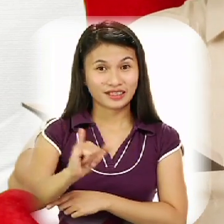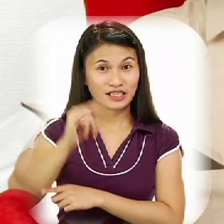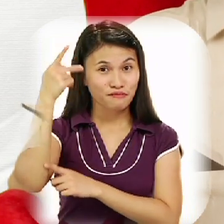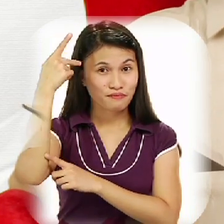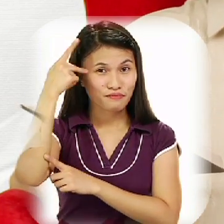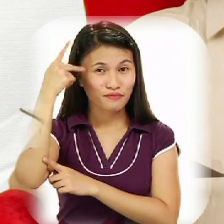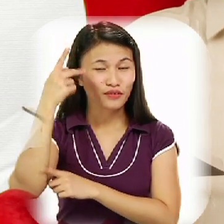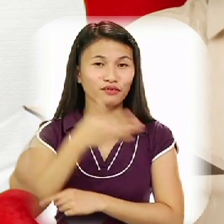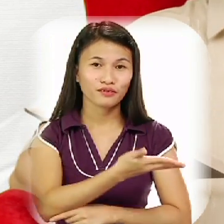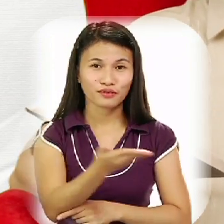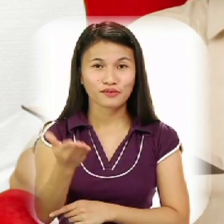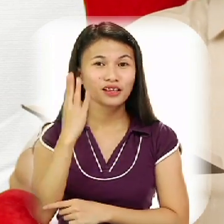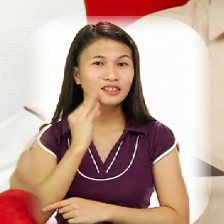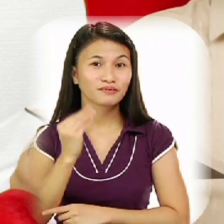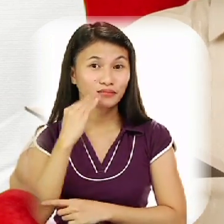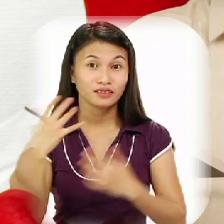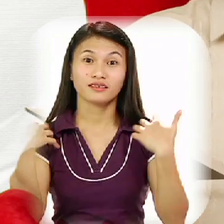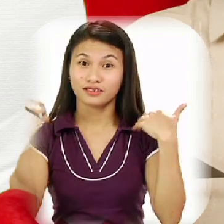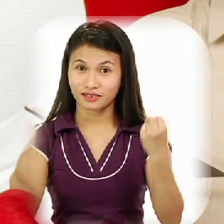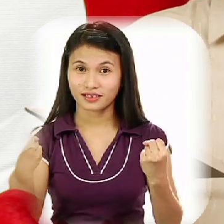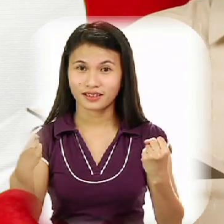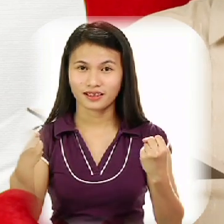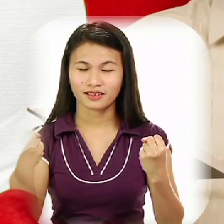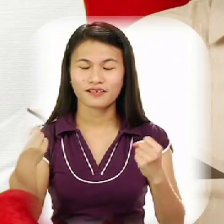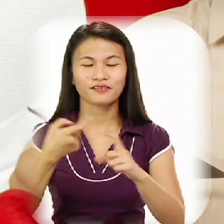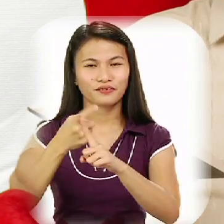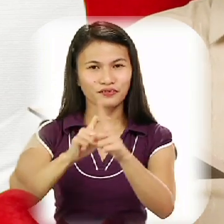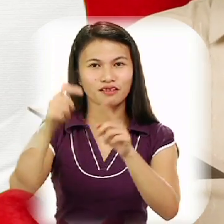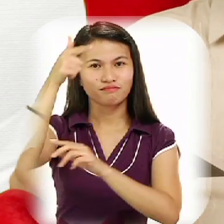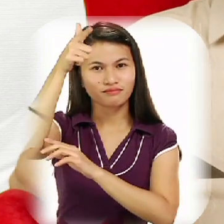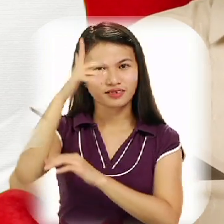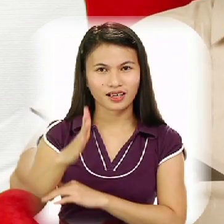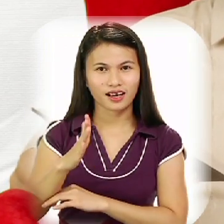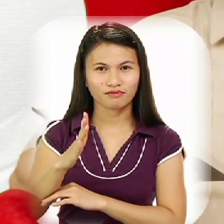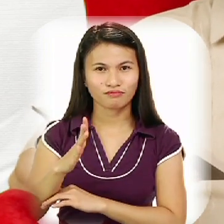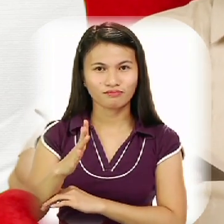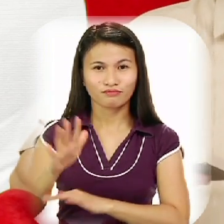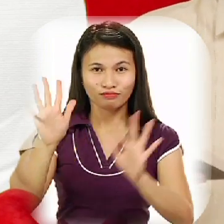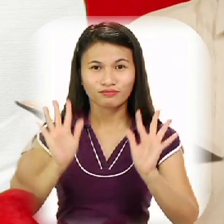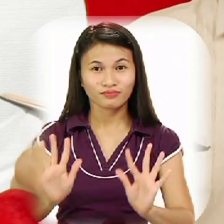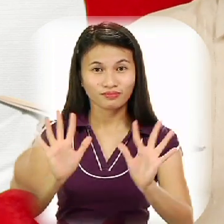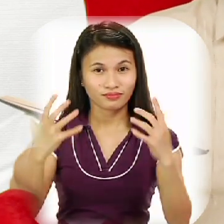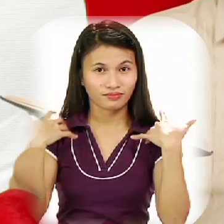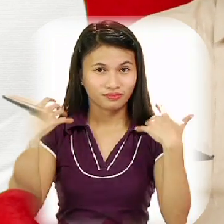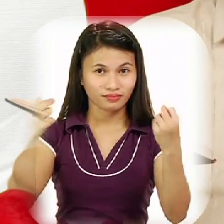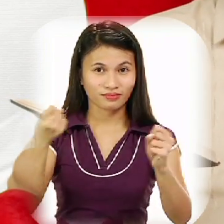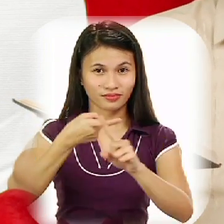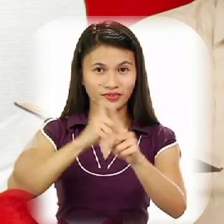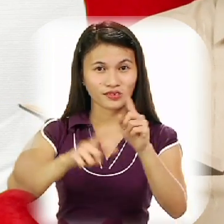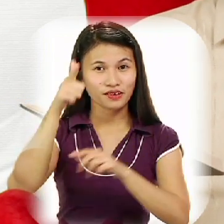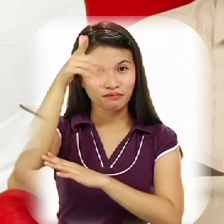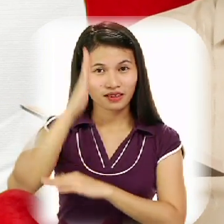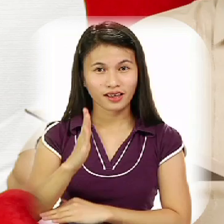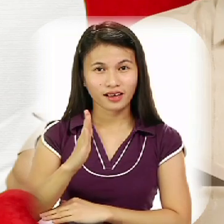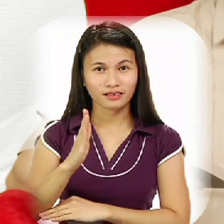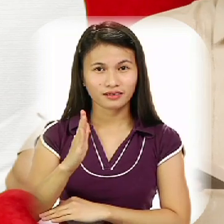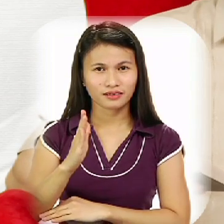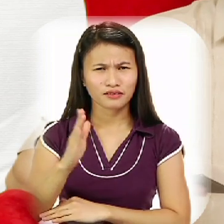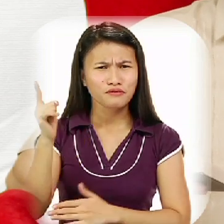like Paul, you have experienced strength from God, miraculous strength from